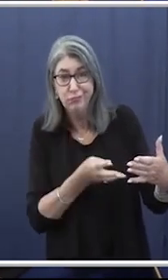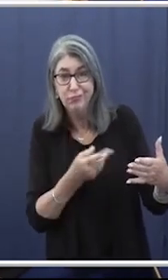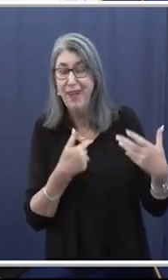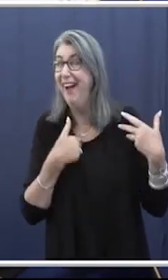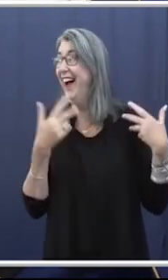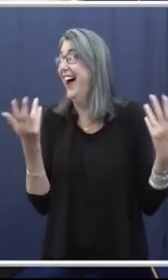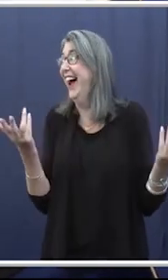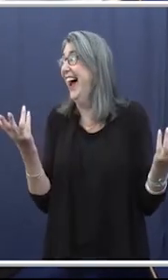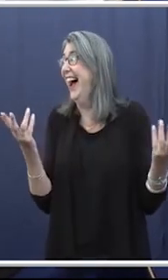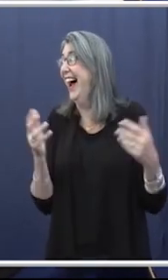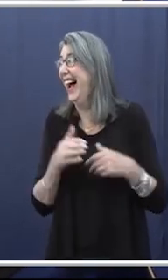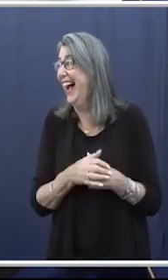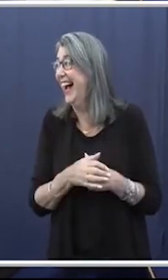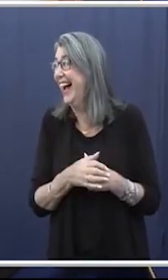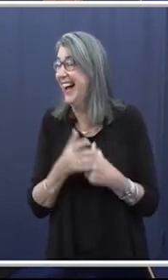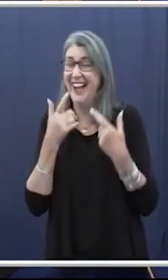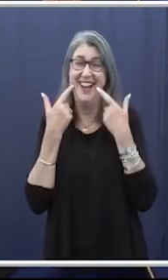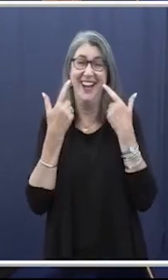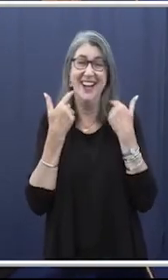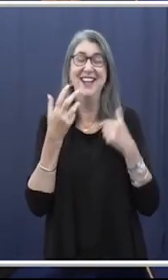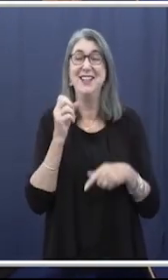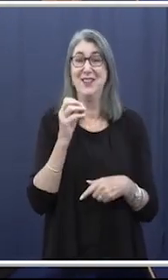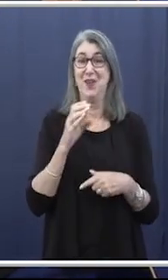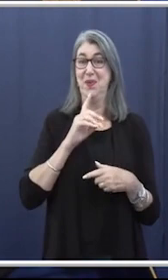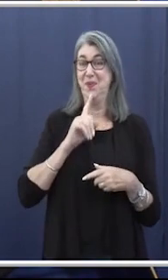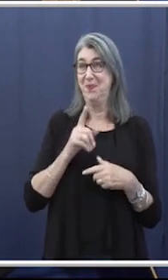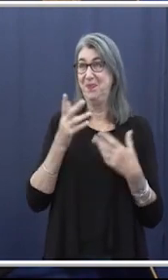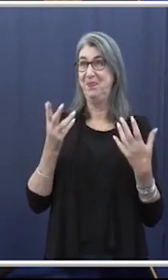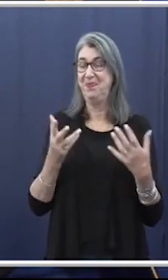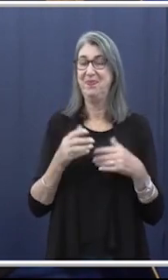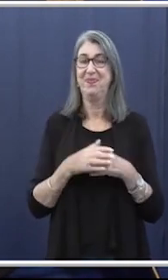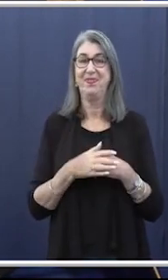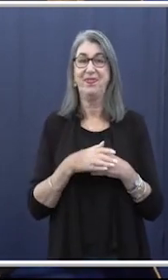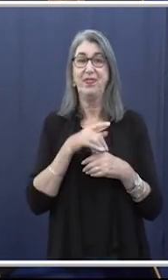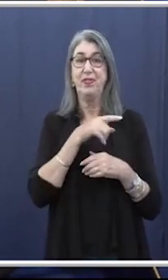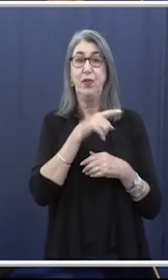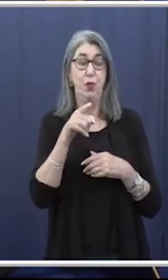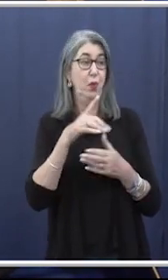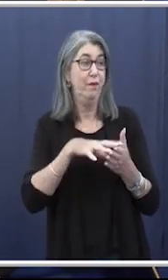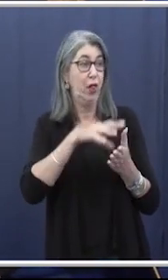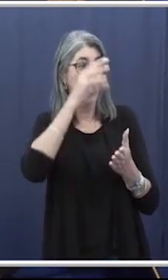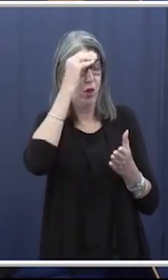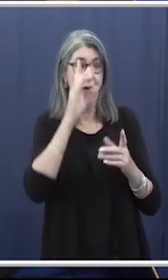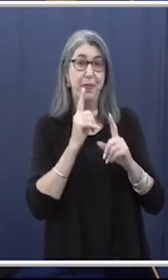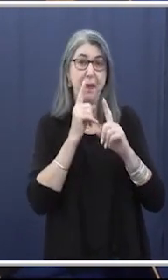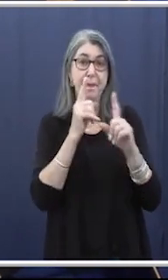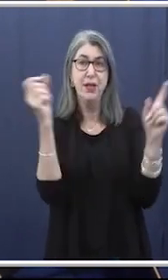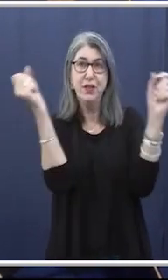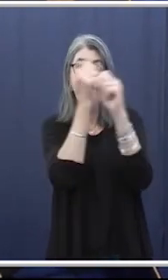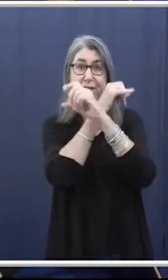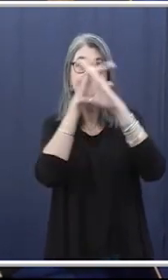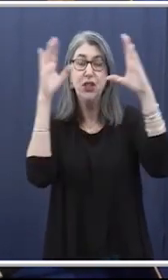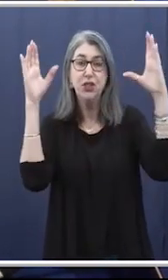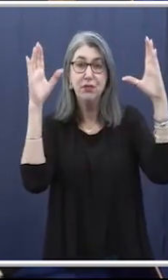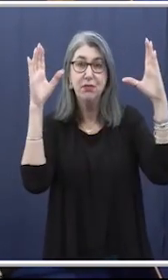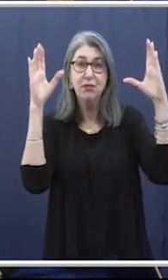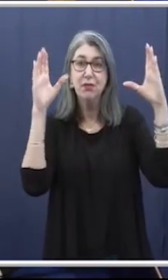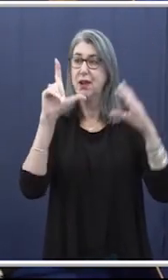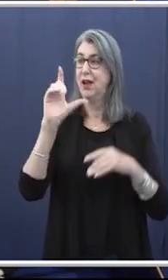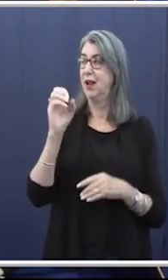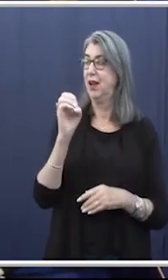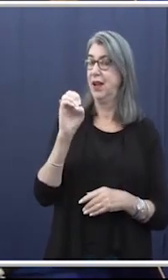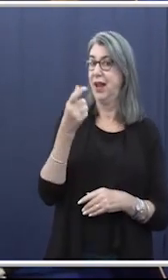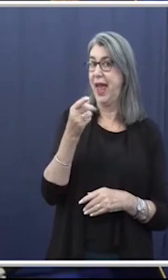improvising today. So basically, you have learned the mission, vision,